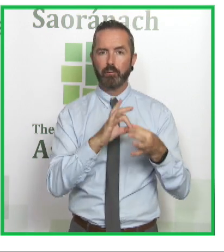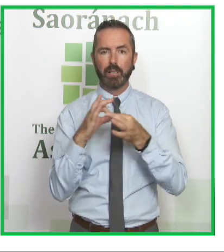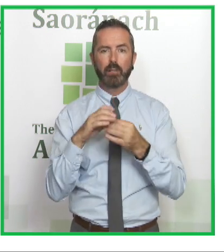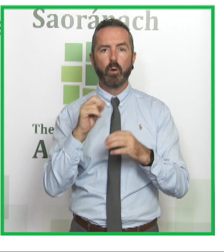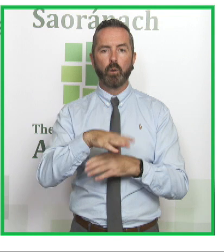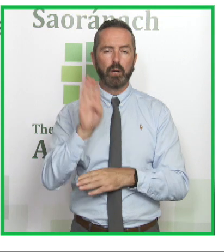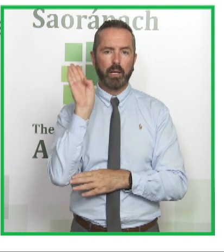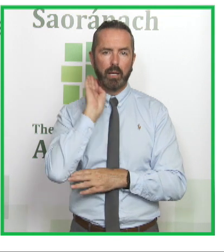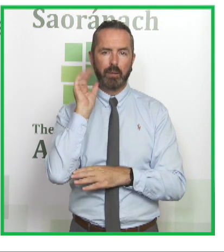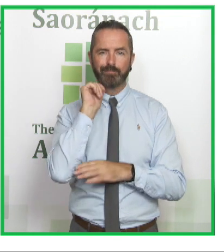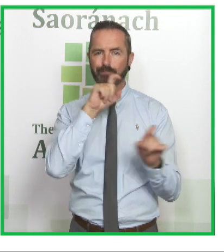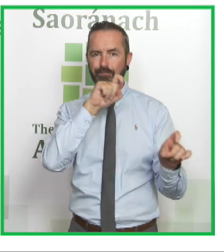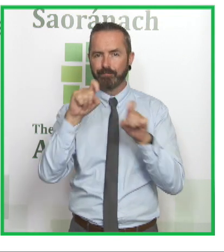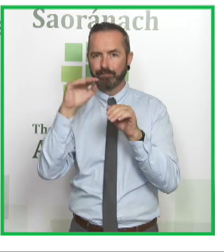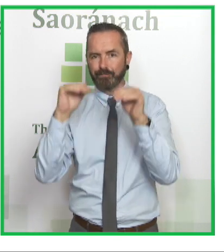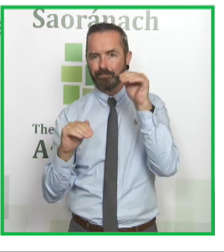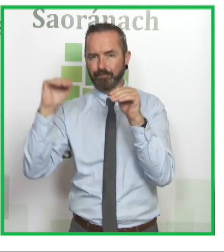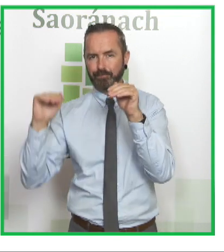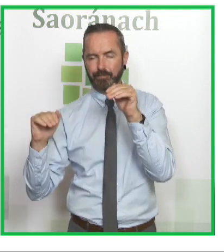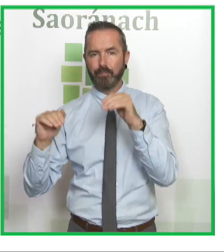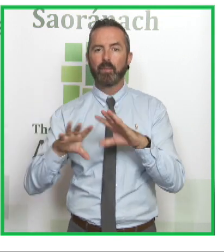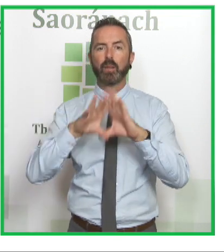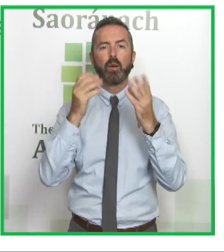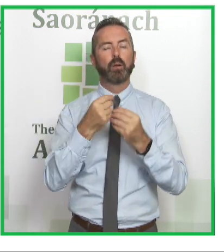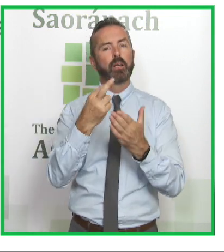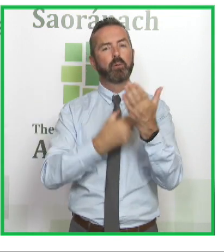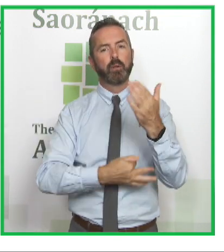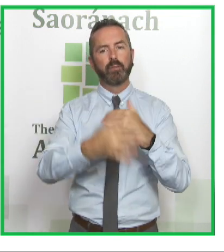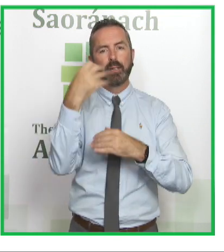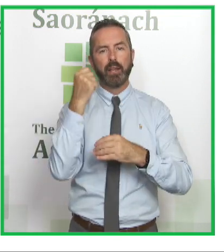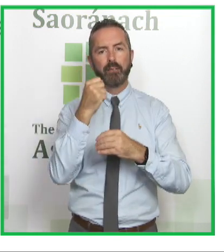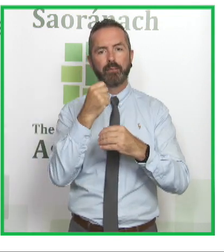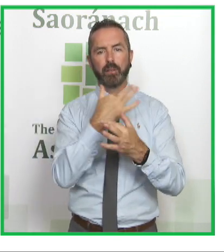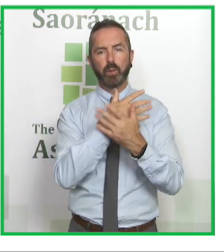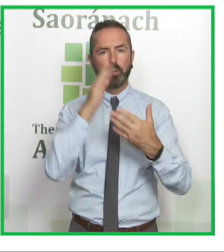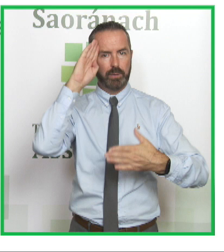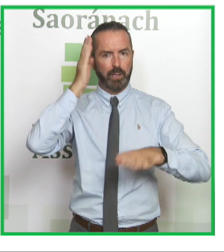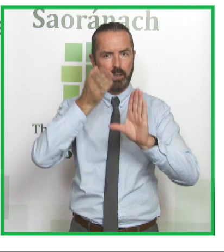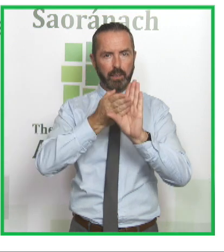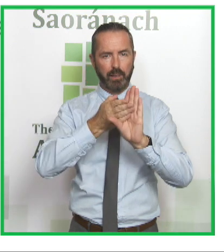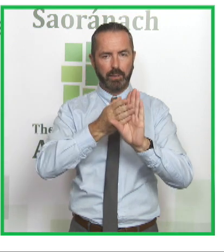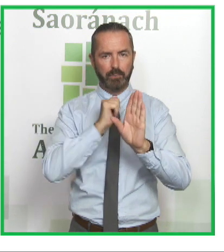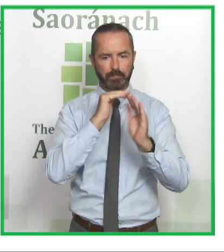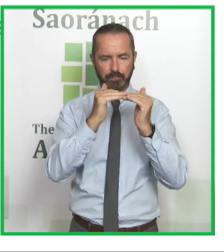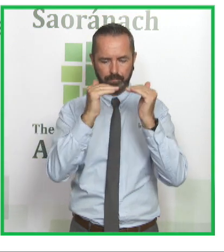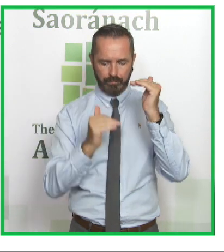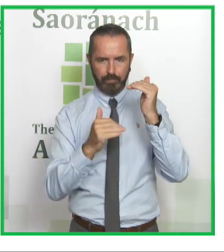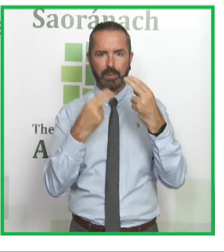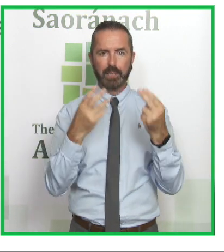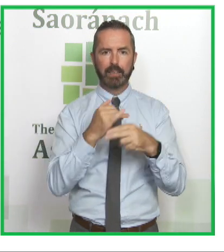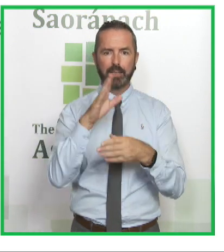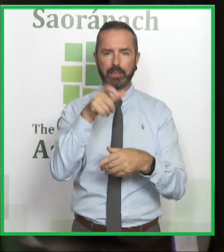accommodation instability. And in total, the report found there were significant unmet psychological and psychiatric needs amongst our client